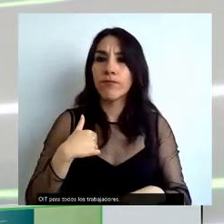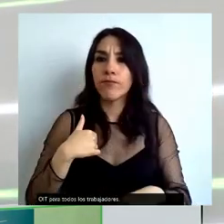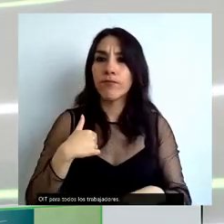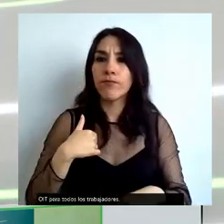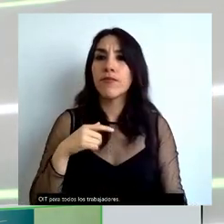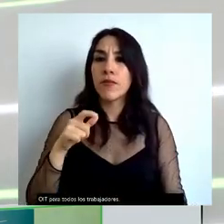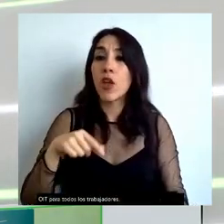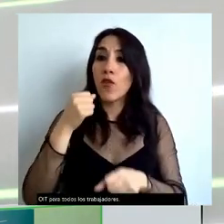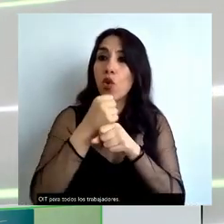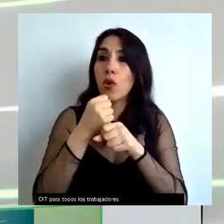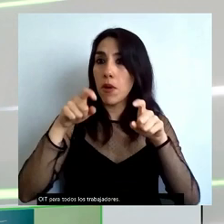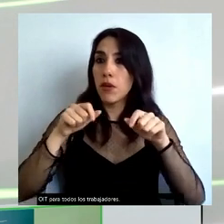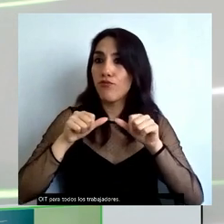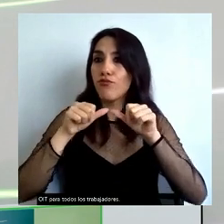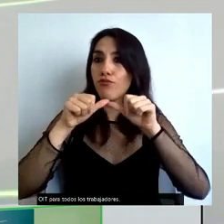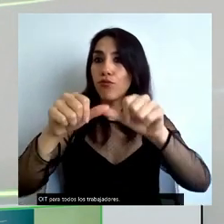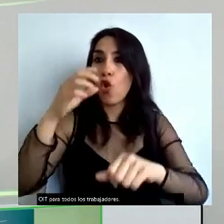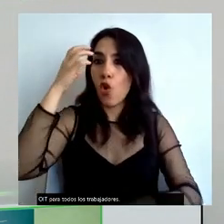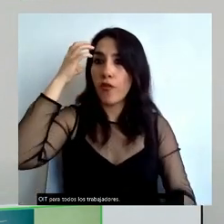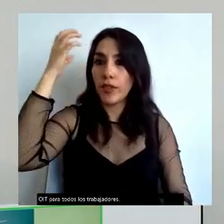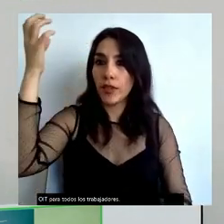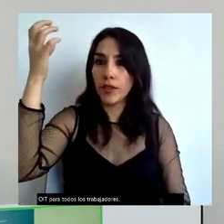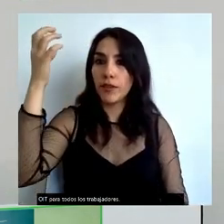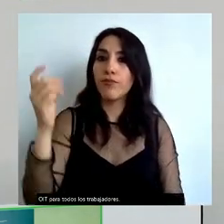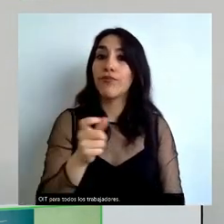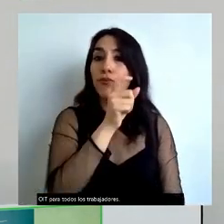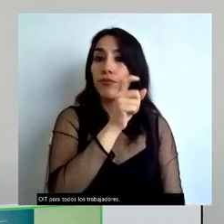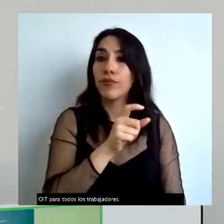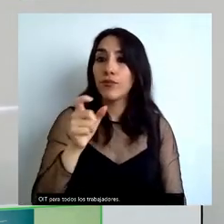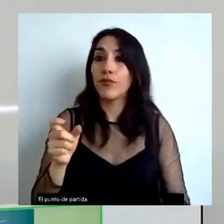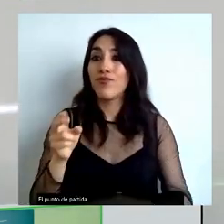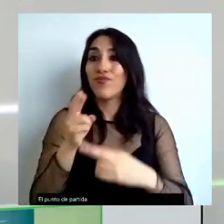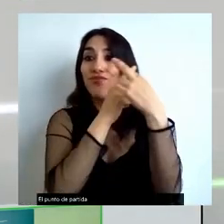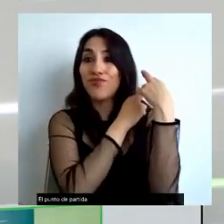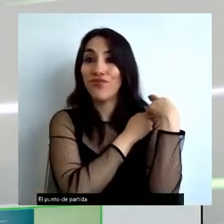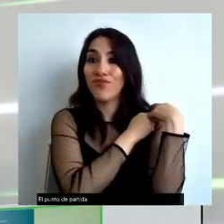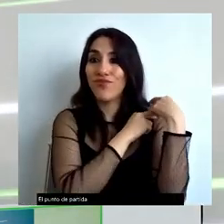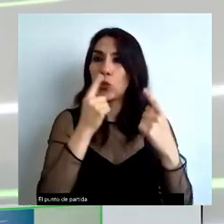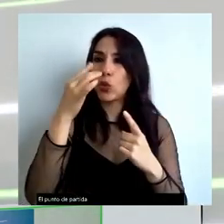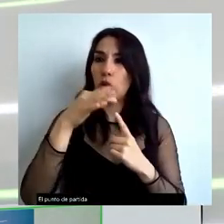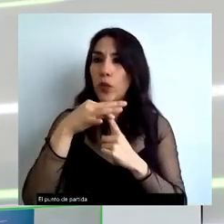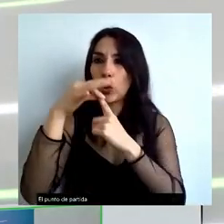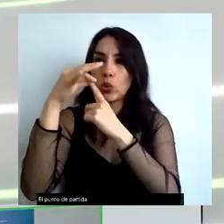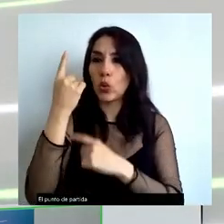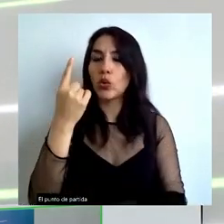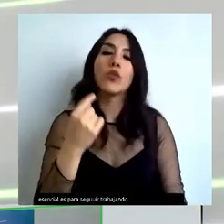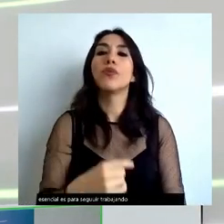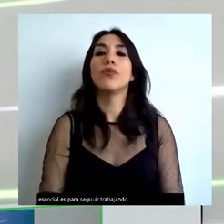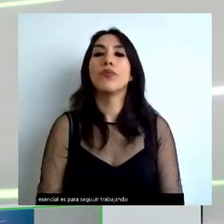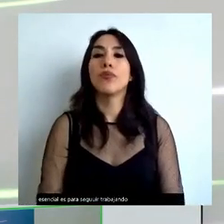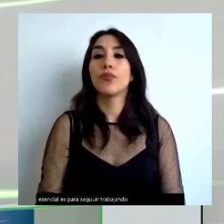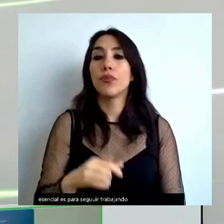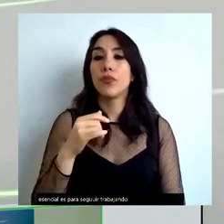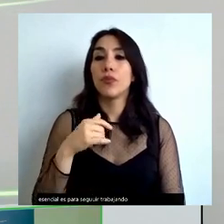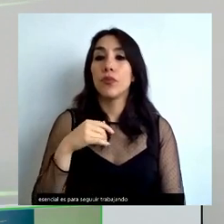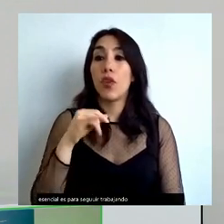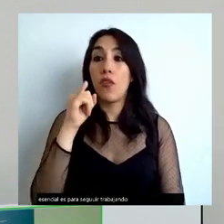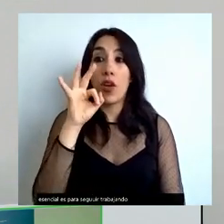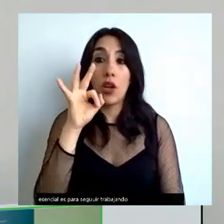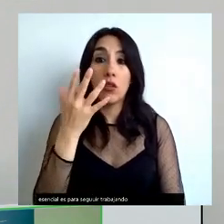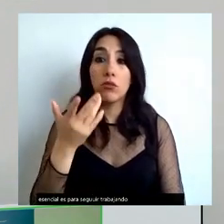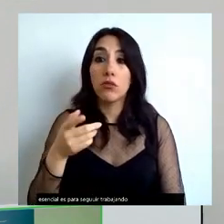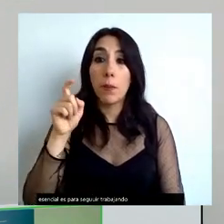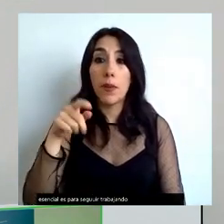to keep on working with the governments and the stakeholders in the job market. When we say